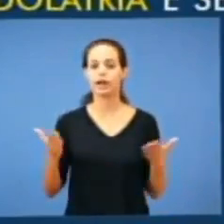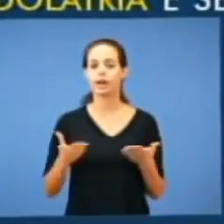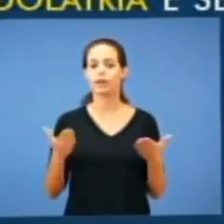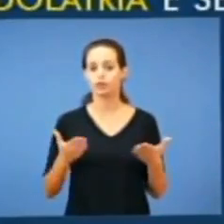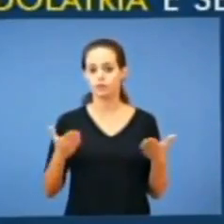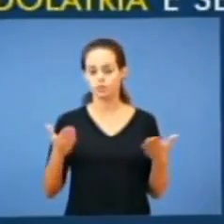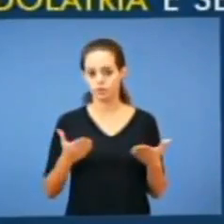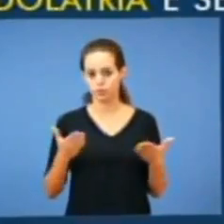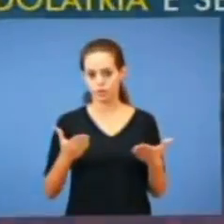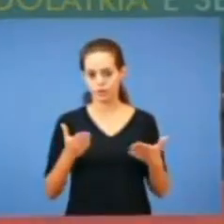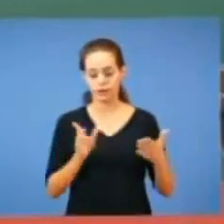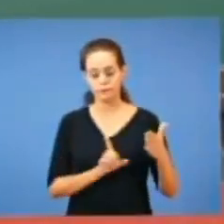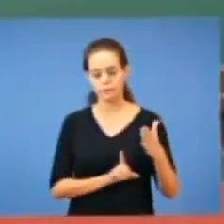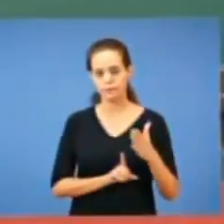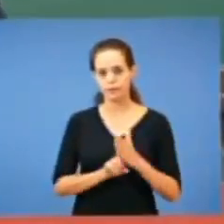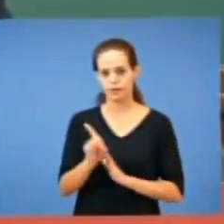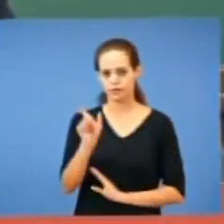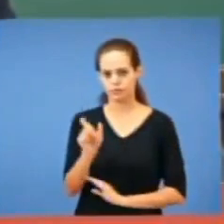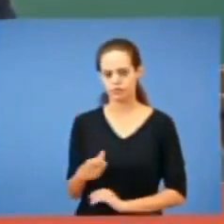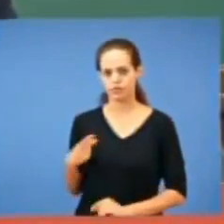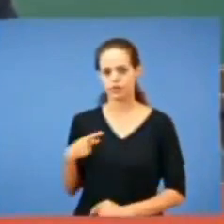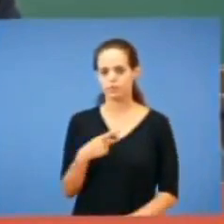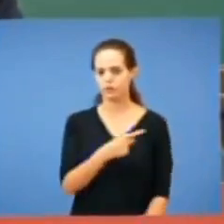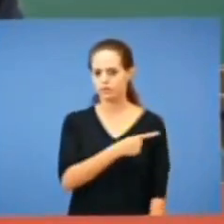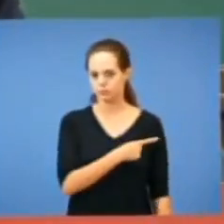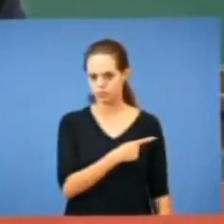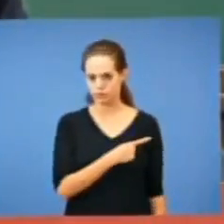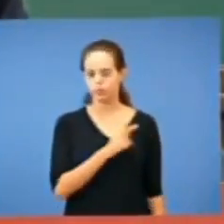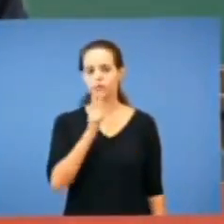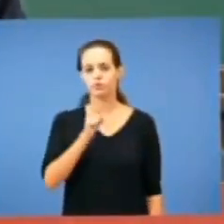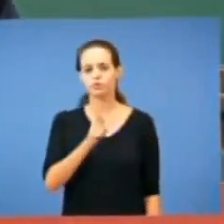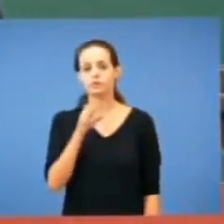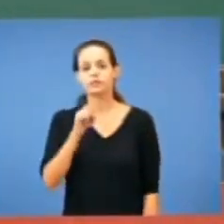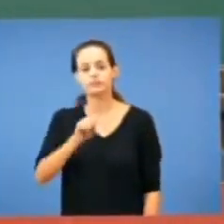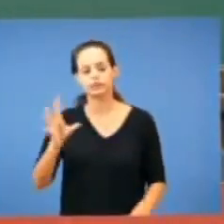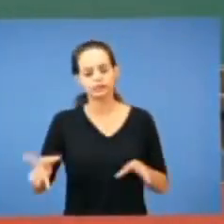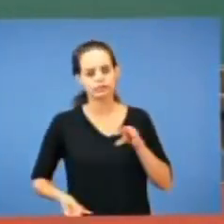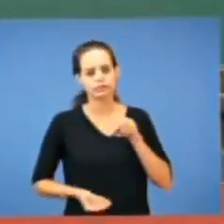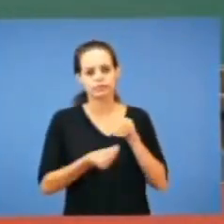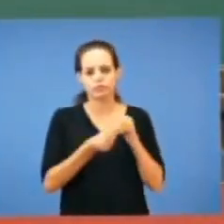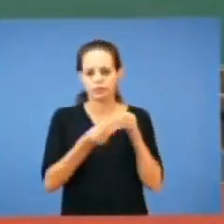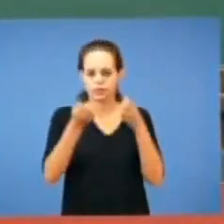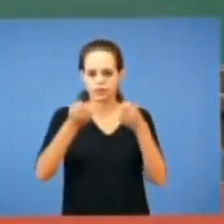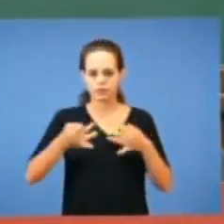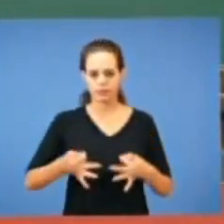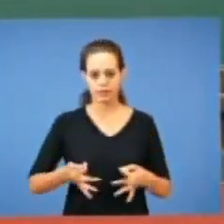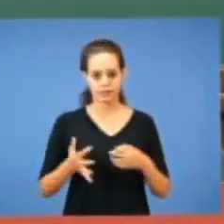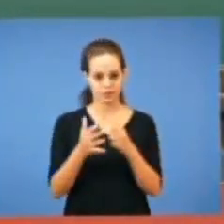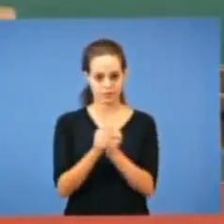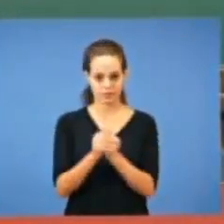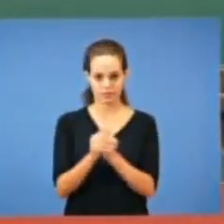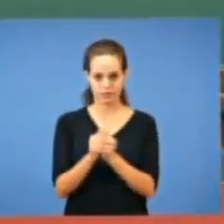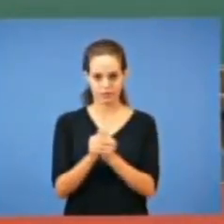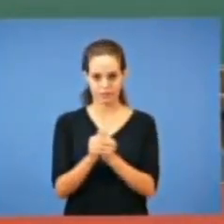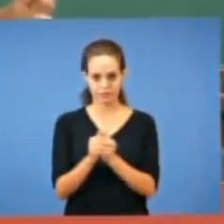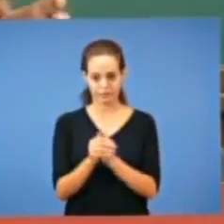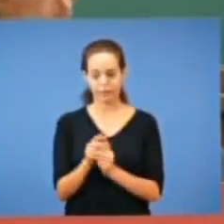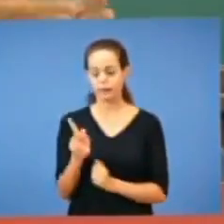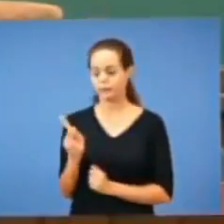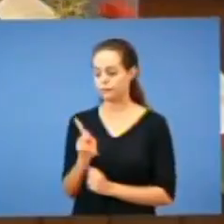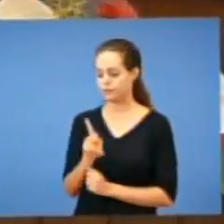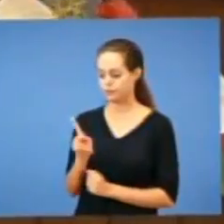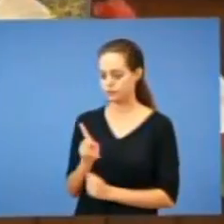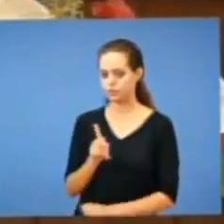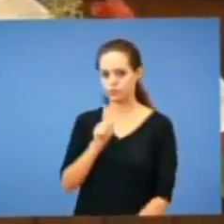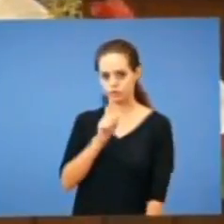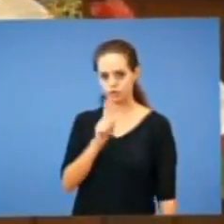explanation, to ask Pastor Chi if he has any complimentary observations to make. Pastor